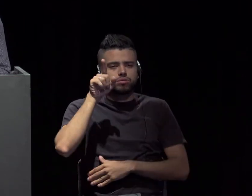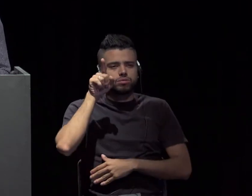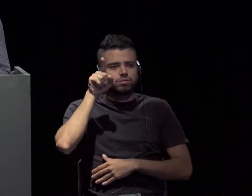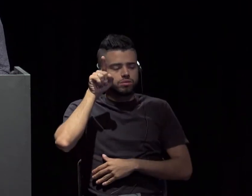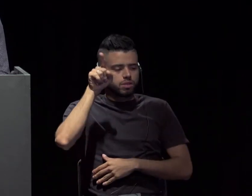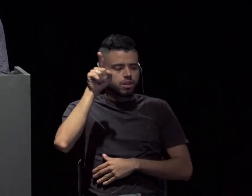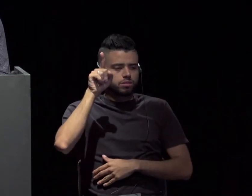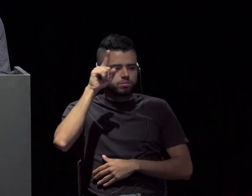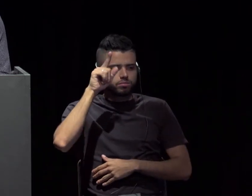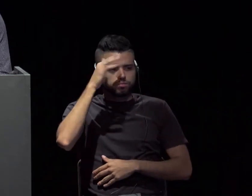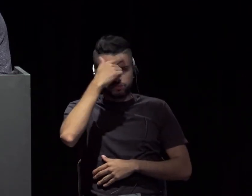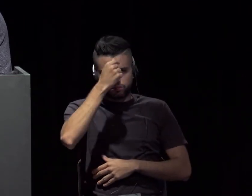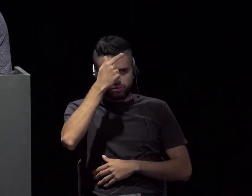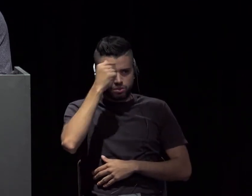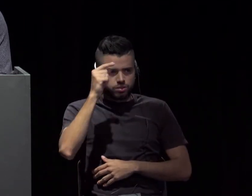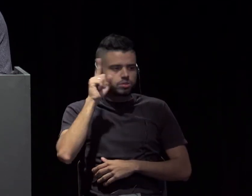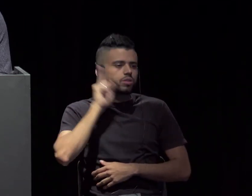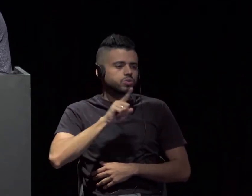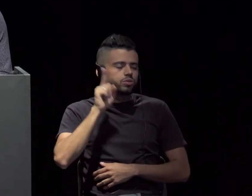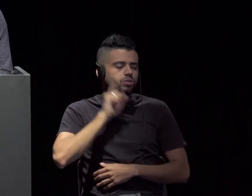as a graphic tool.